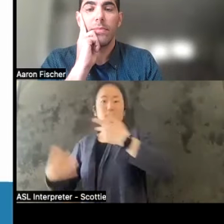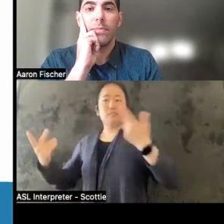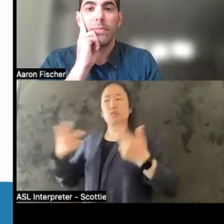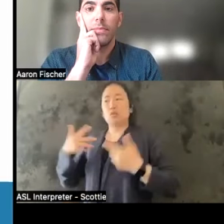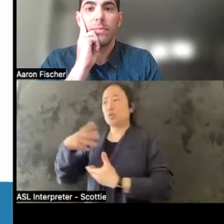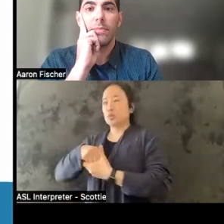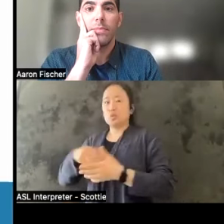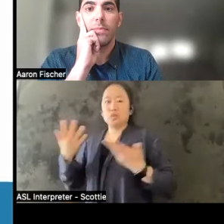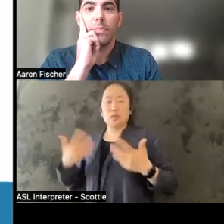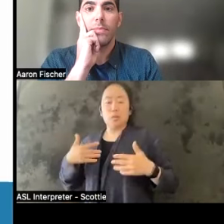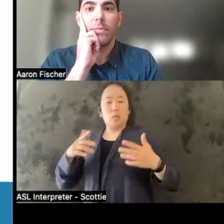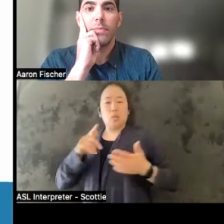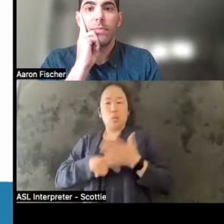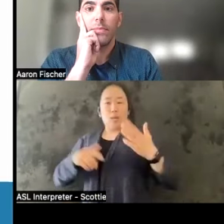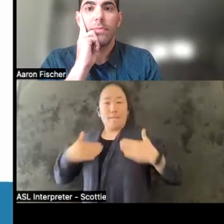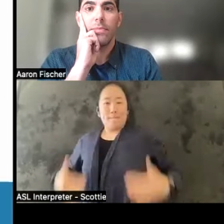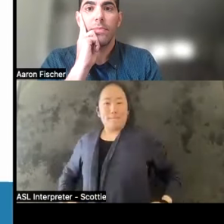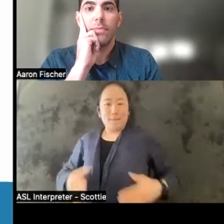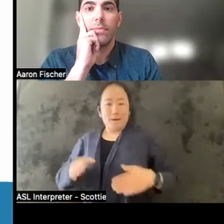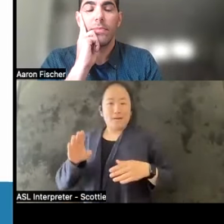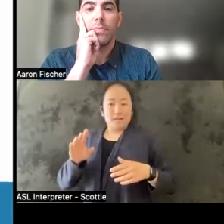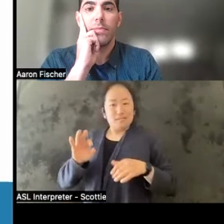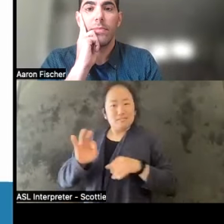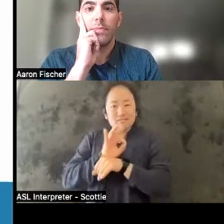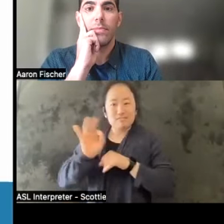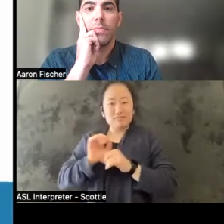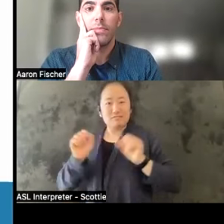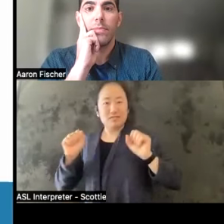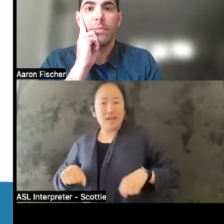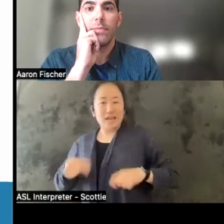functions, and it's a pretty broad list at this point.